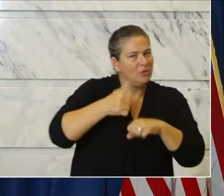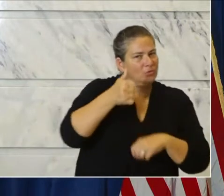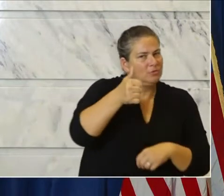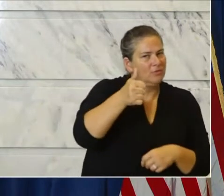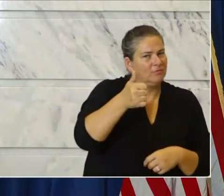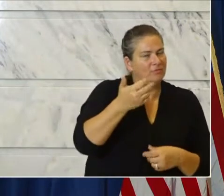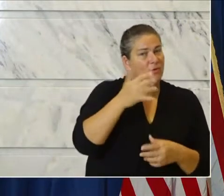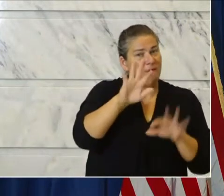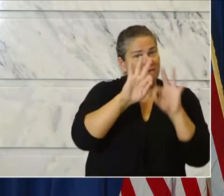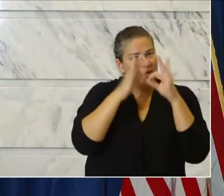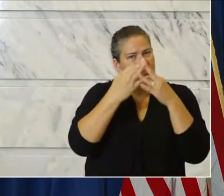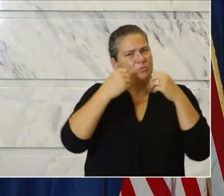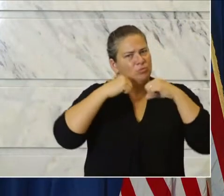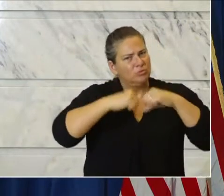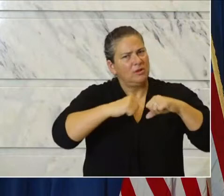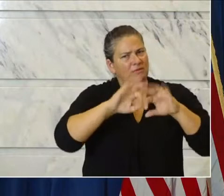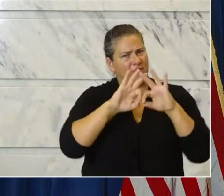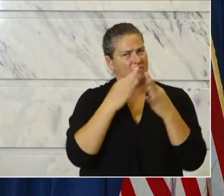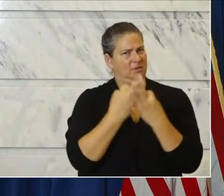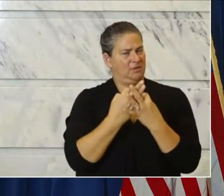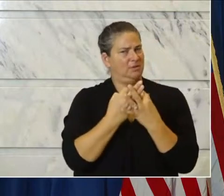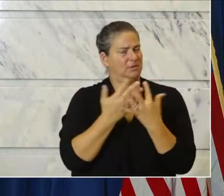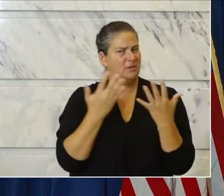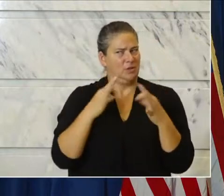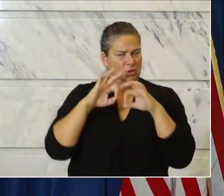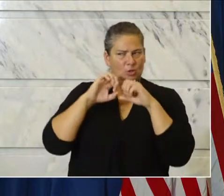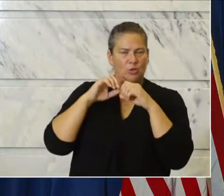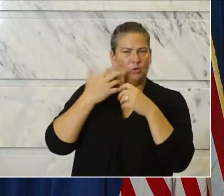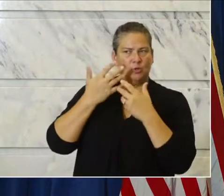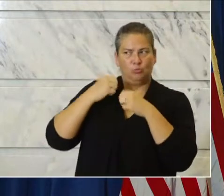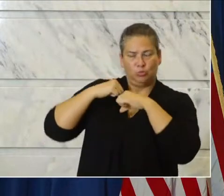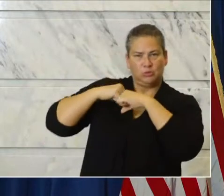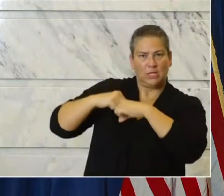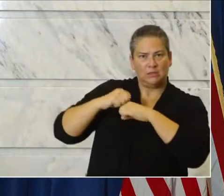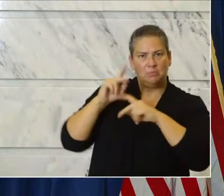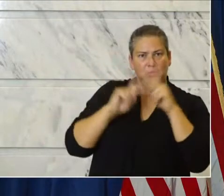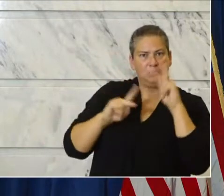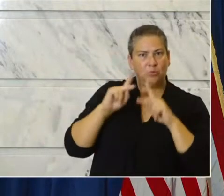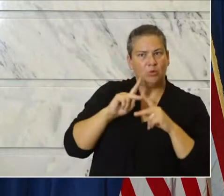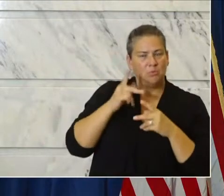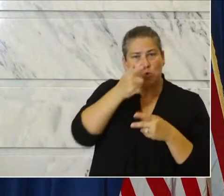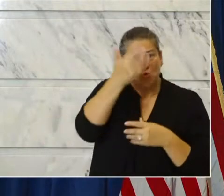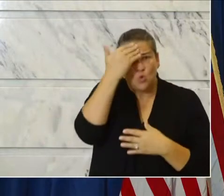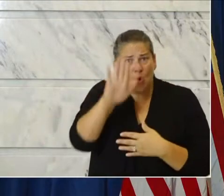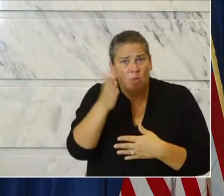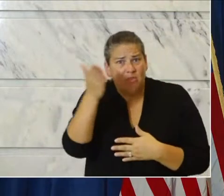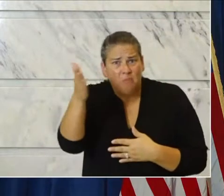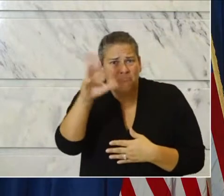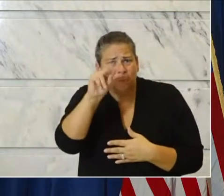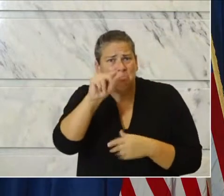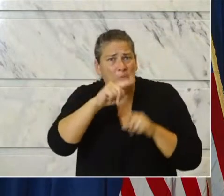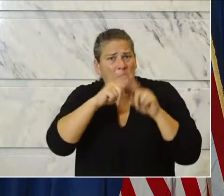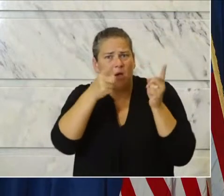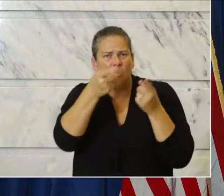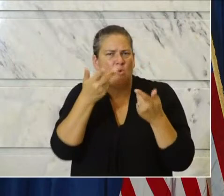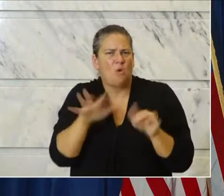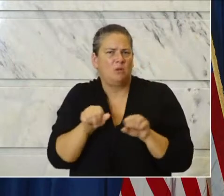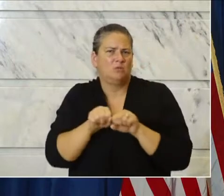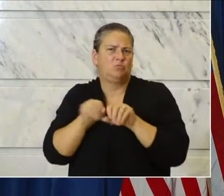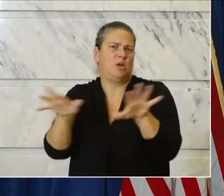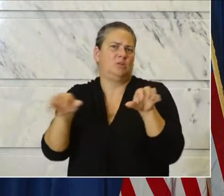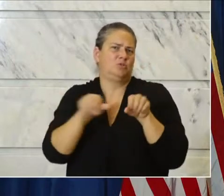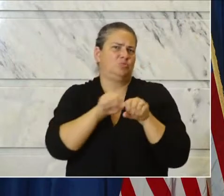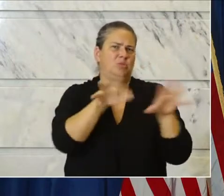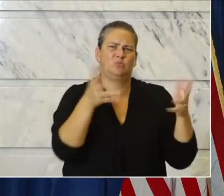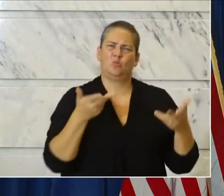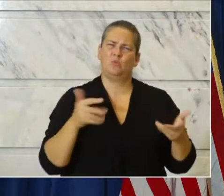family, and ultimately protect people that you don't even know so that you're not spreading this. And I know we're asking